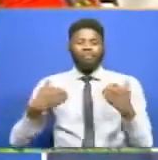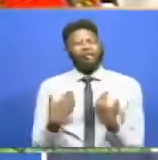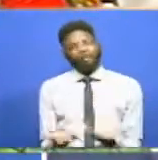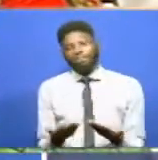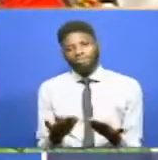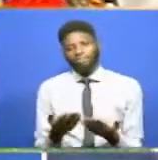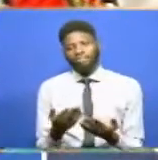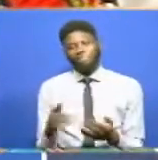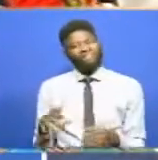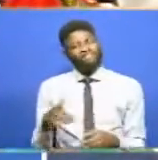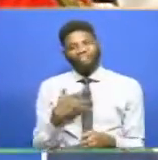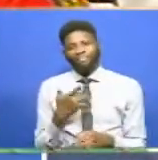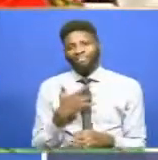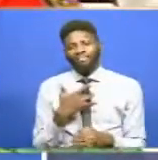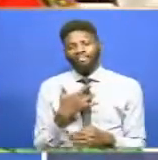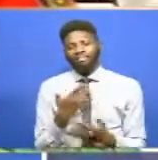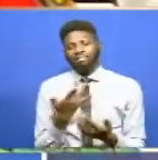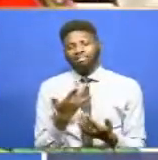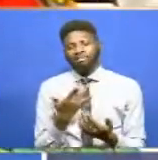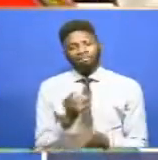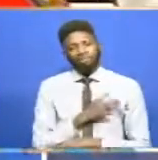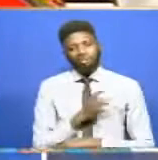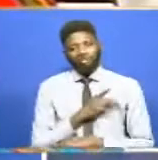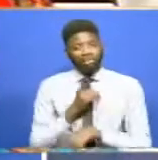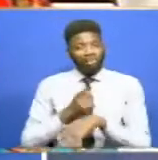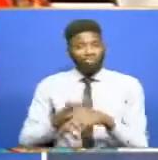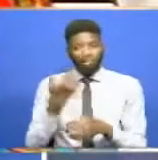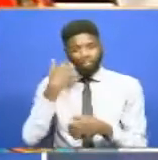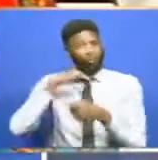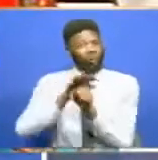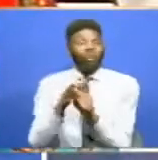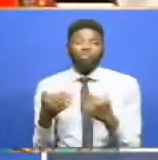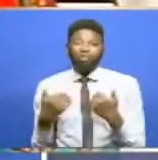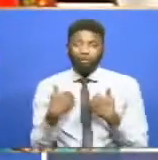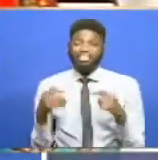quite scary during this COVID period, issues again of